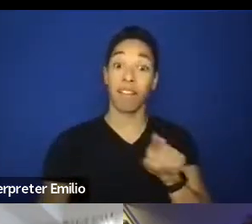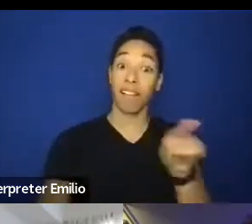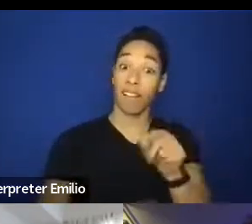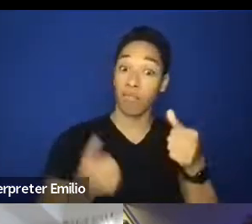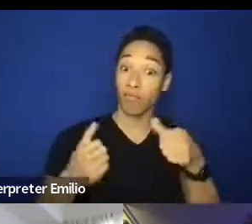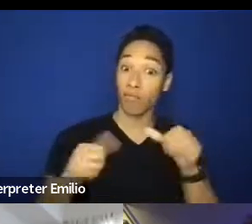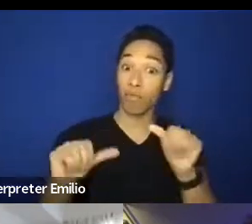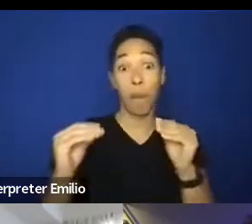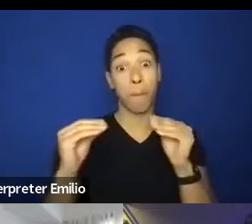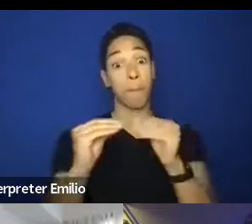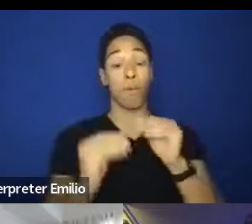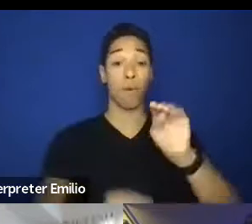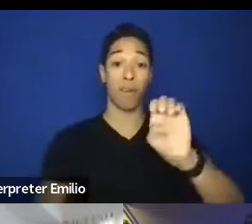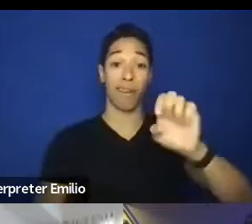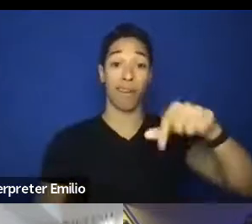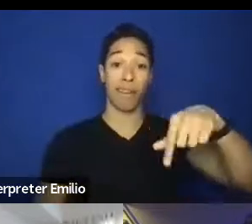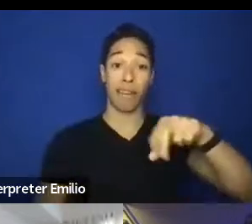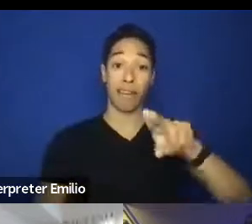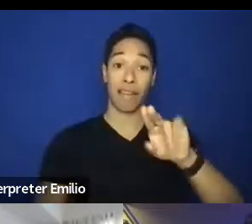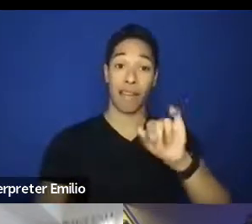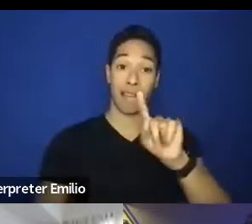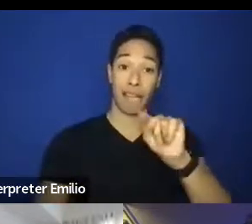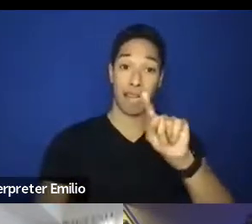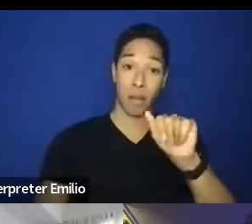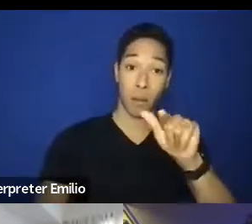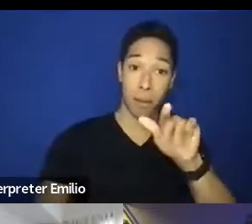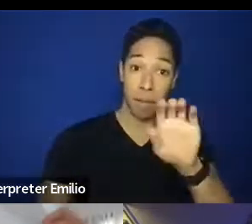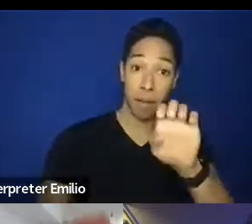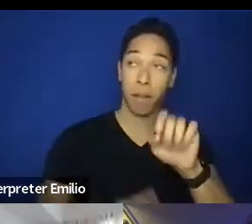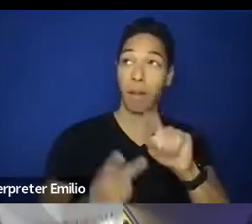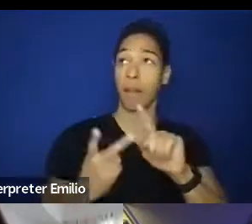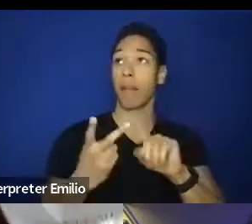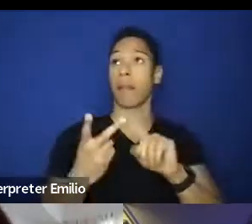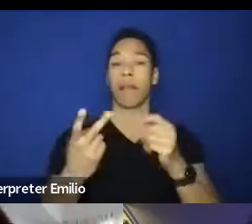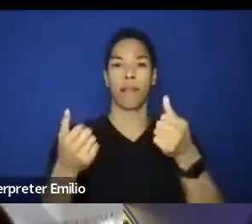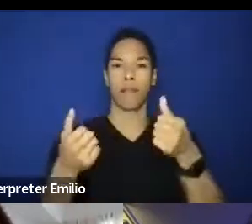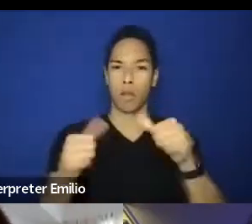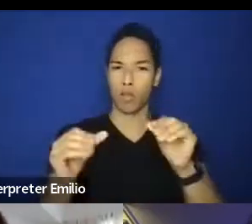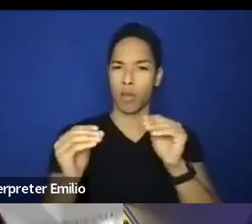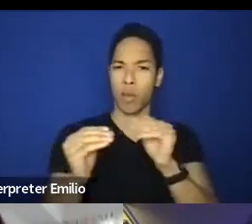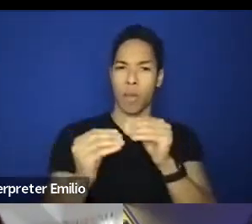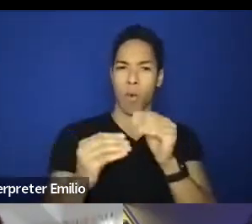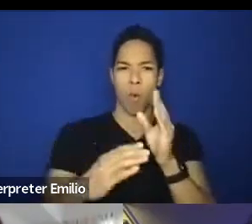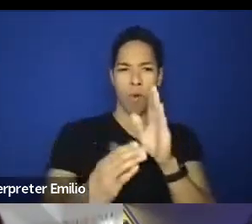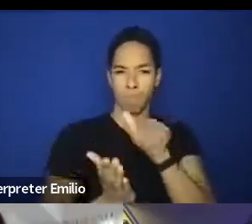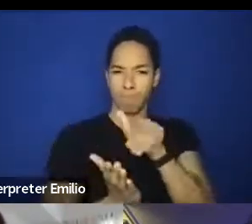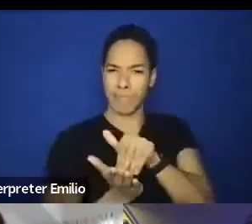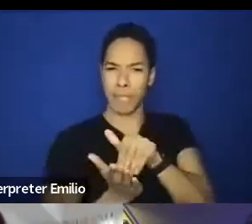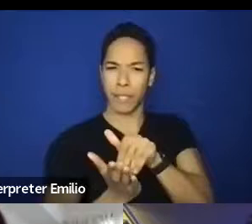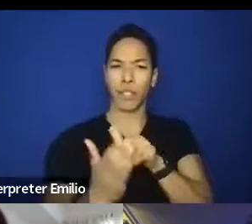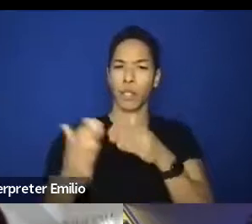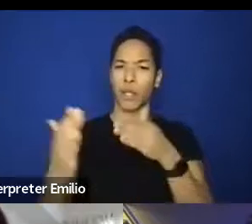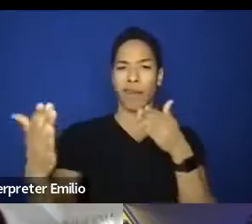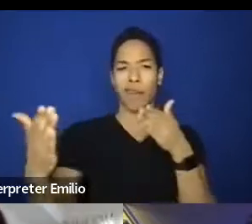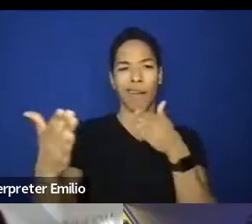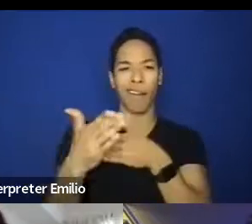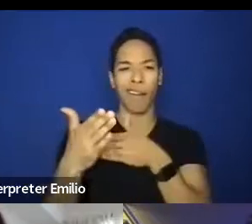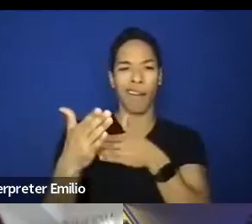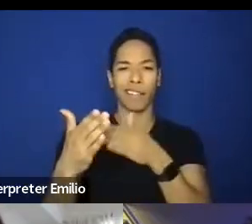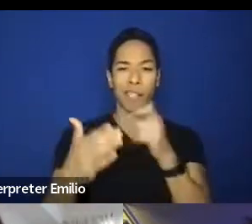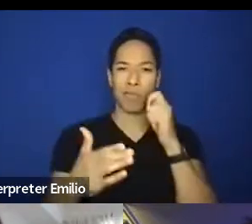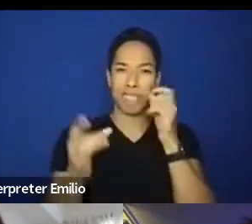equitable, even in an attempt to center anti-racism, somehow